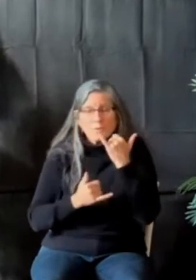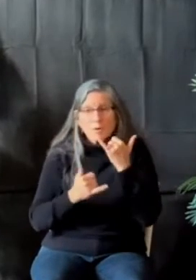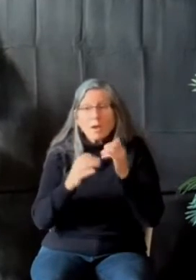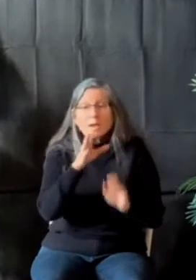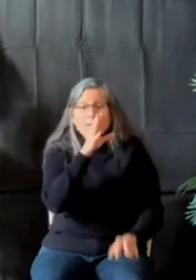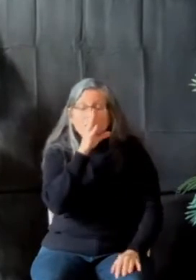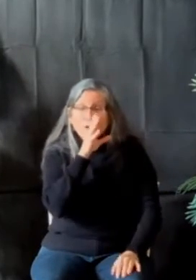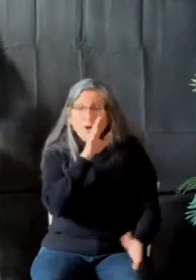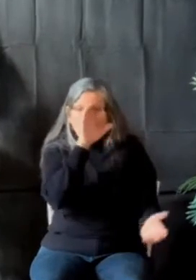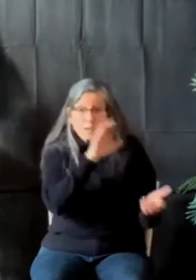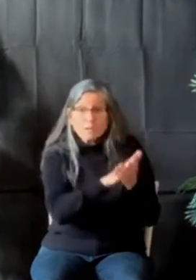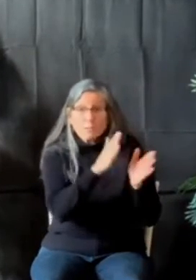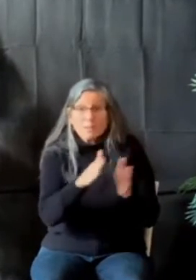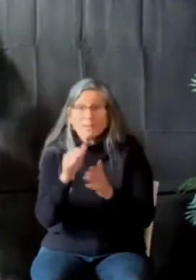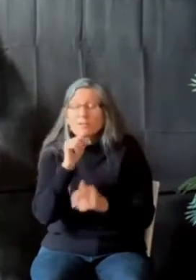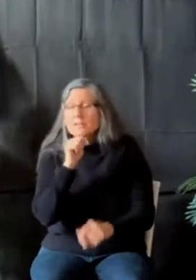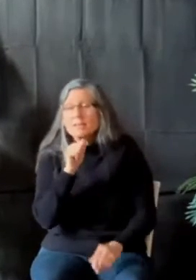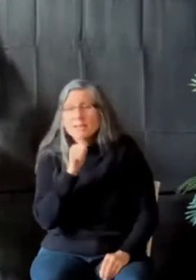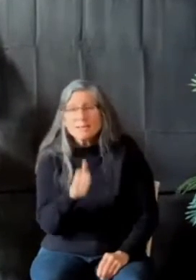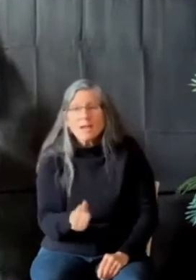not unbelievers.